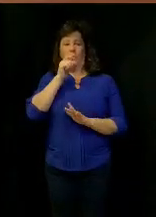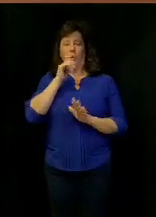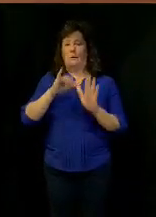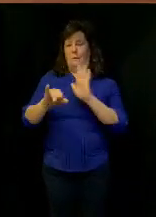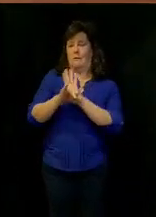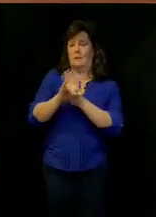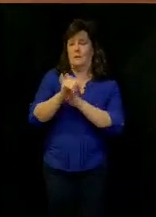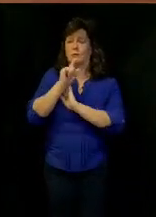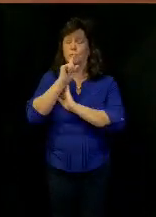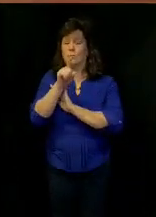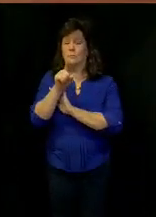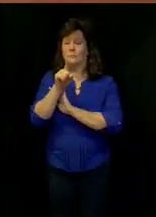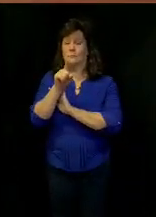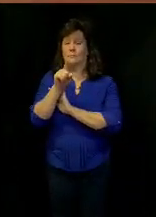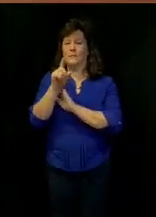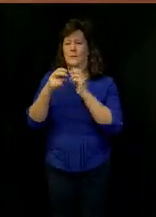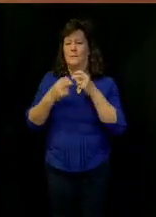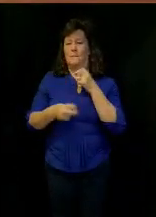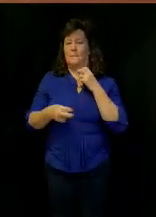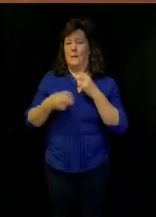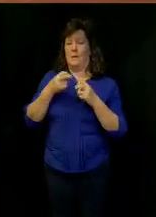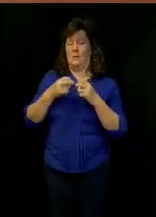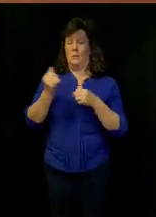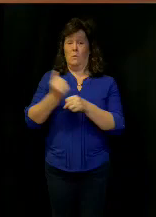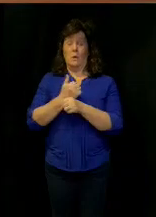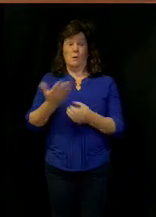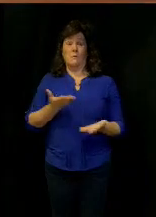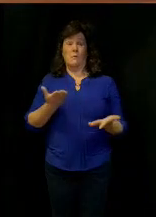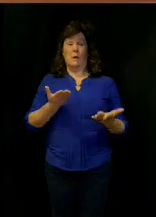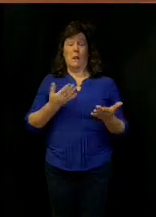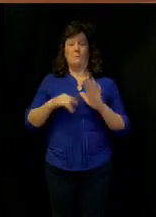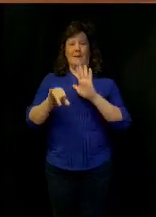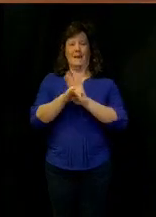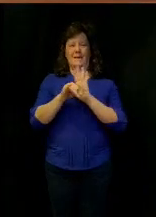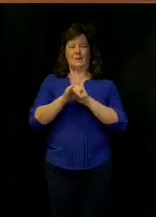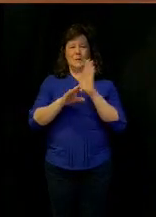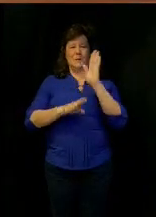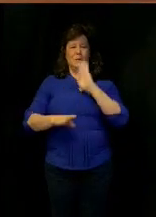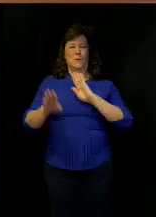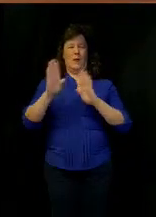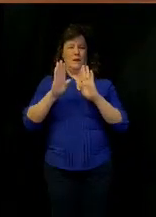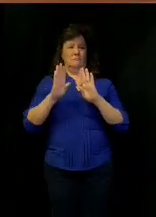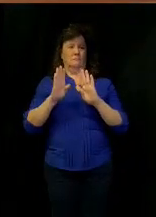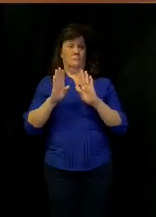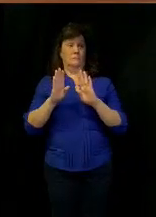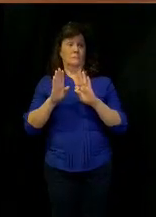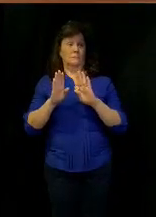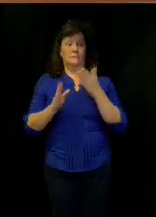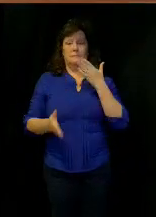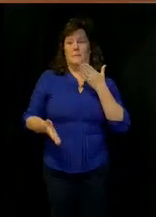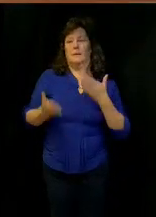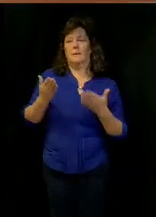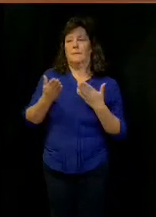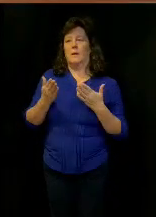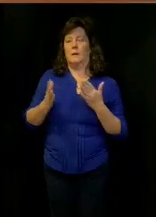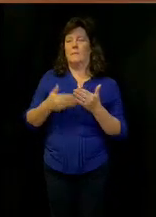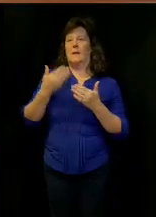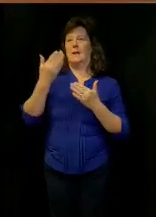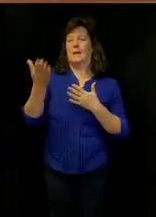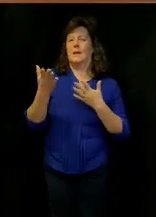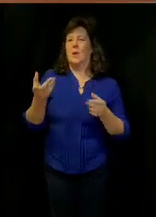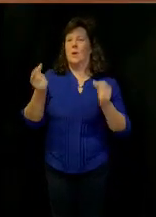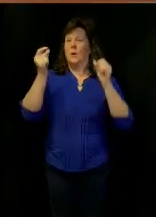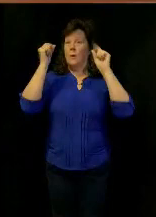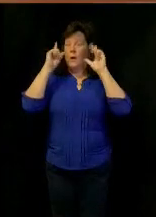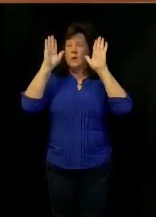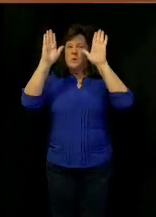Amen. So the problem is that we got is an identity crisis. Just maybe, I wrote this down, just maybe the next great awakening is actually